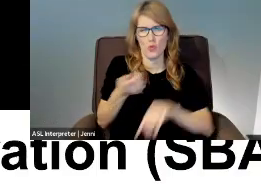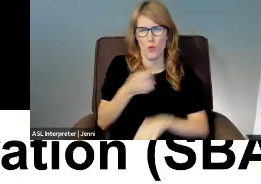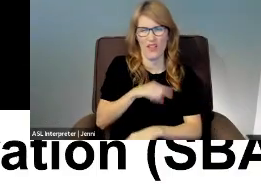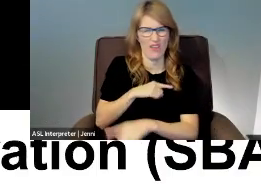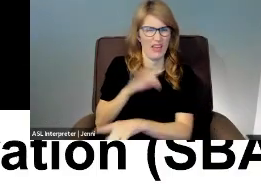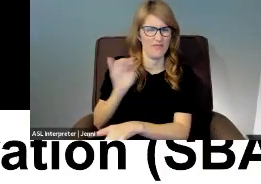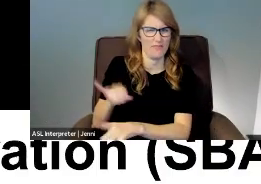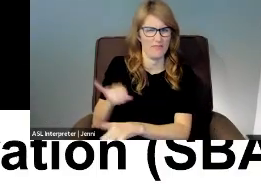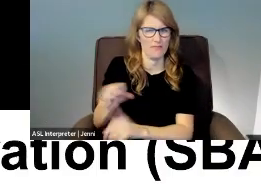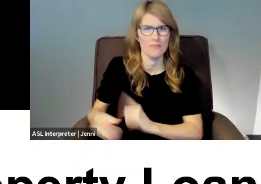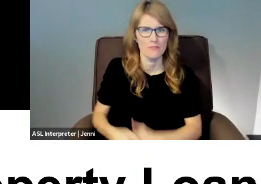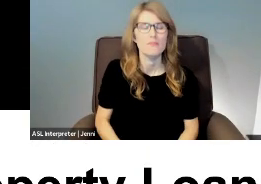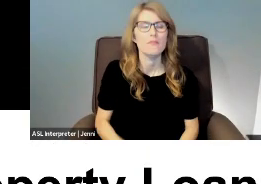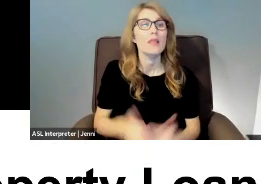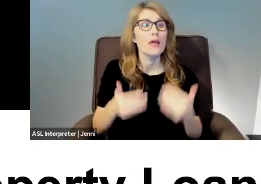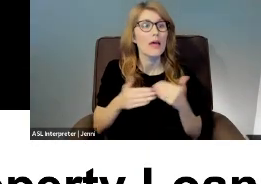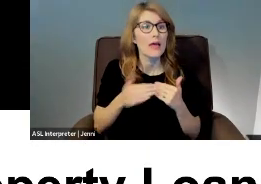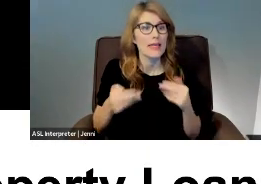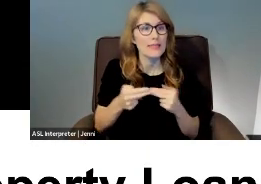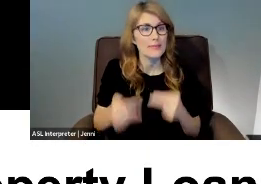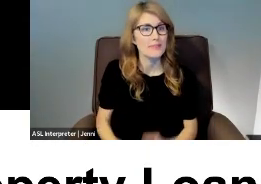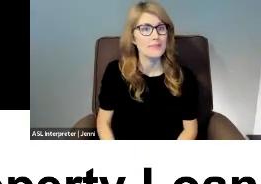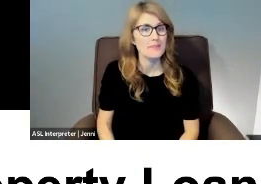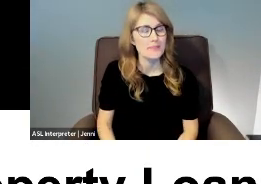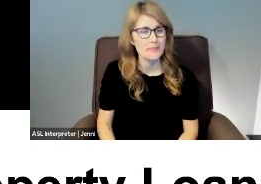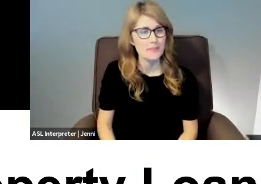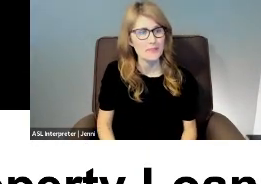Next slide, please.